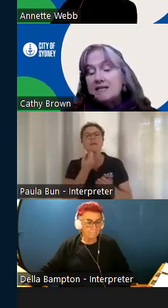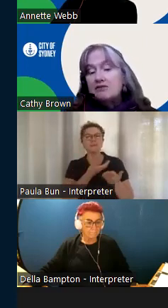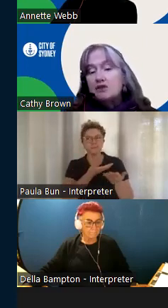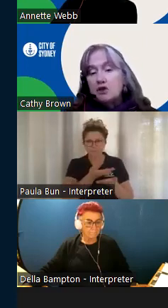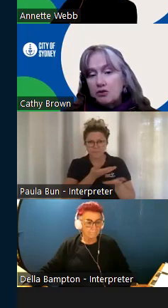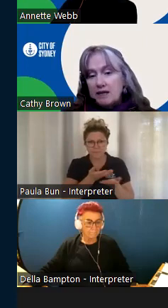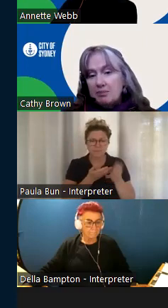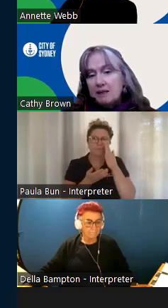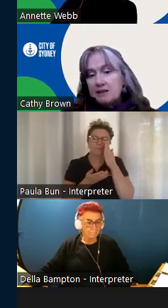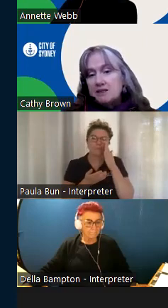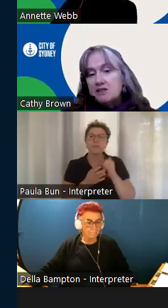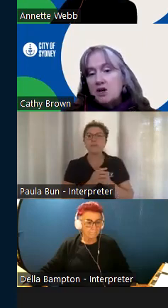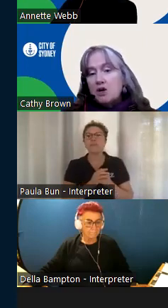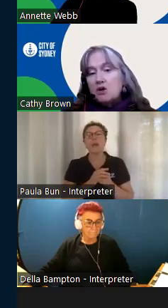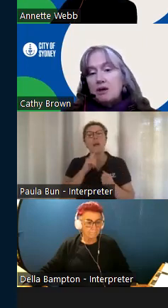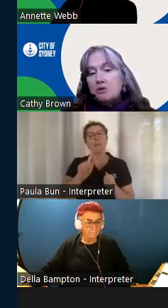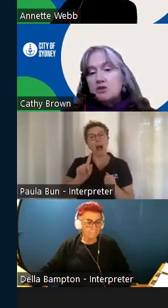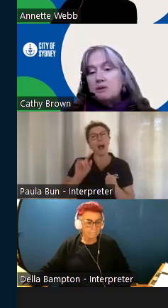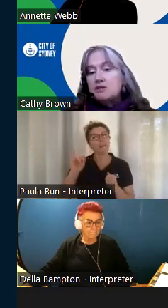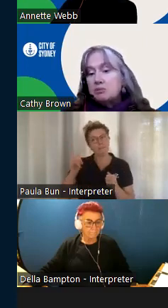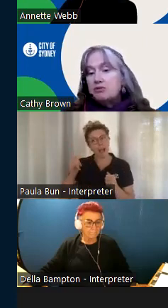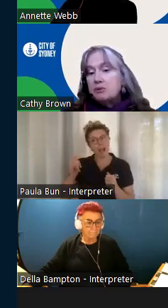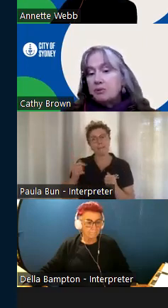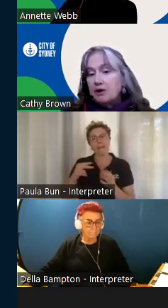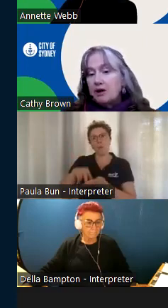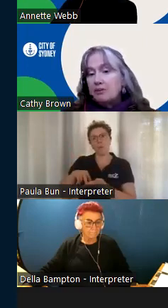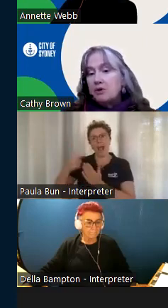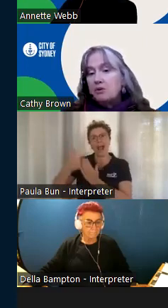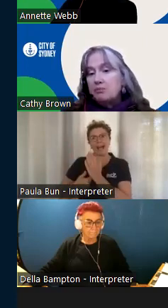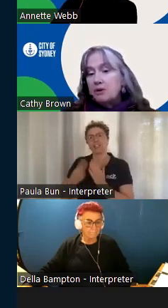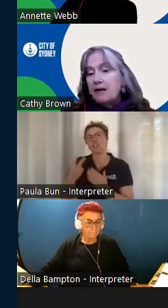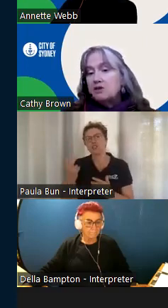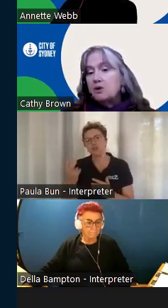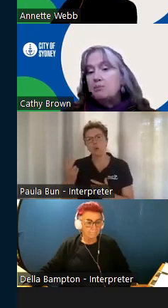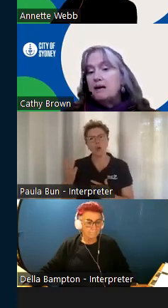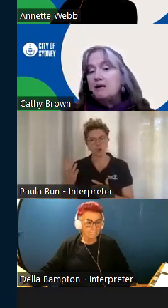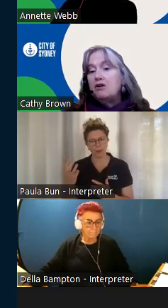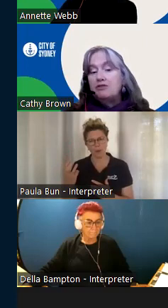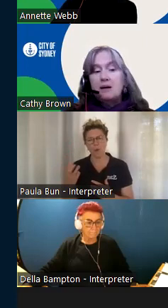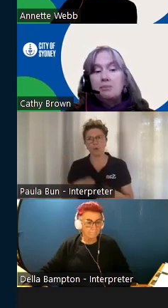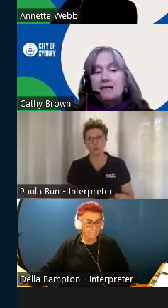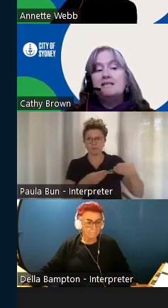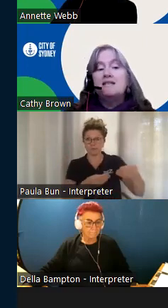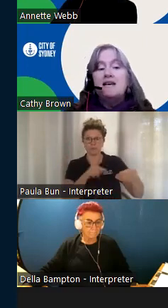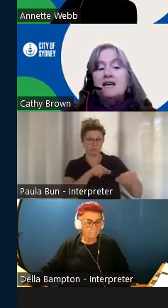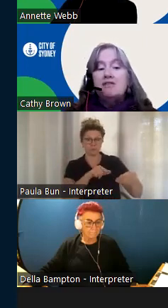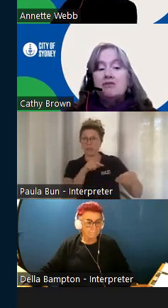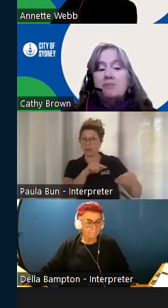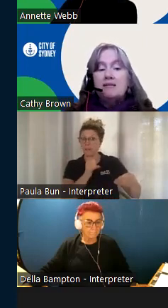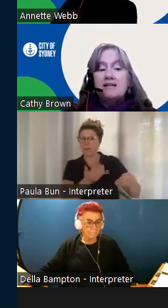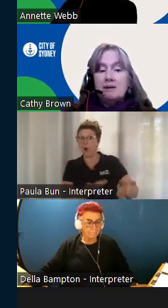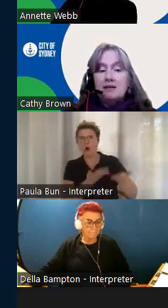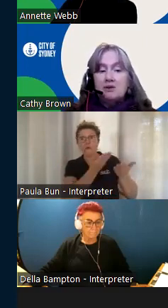wait list of 2 to 3 applicants who may also be suitable for the program and who may be offered a place if